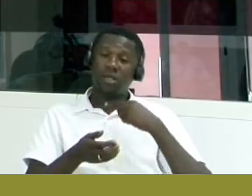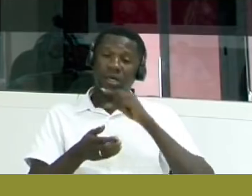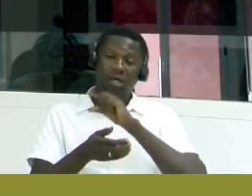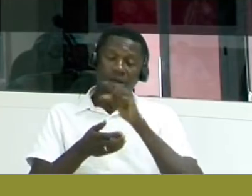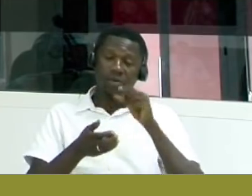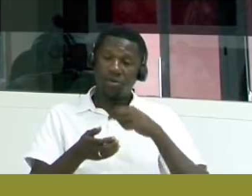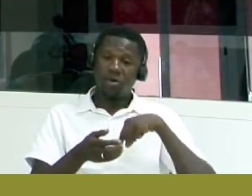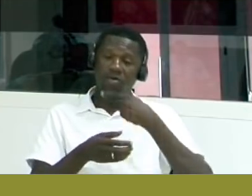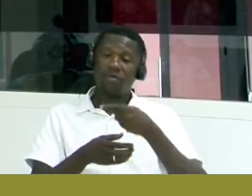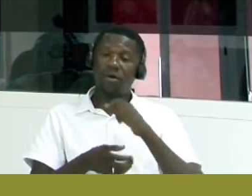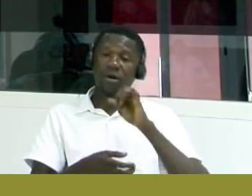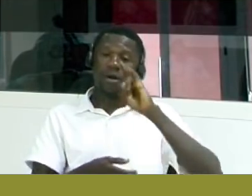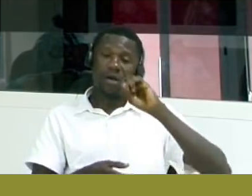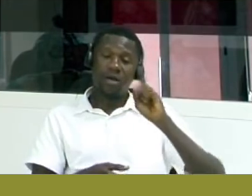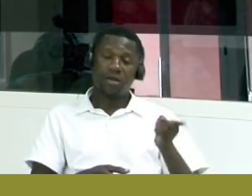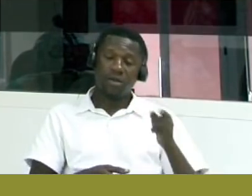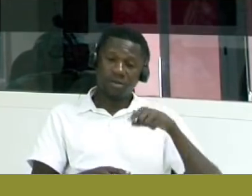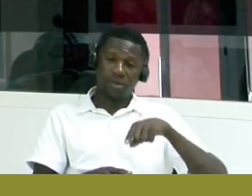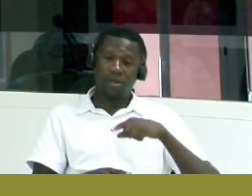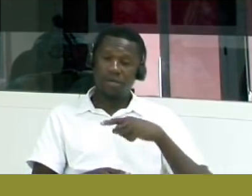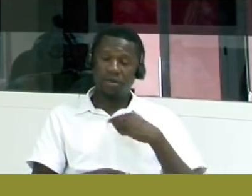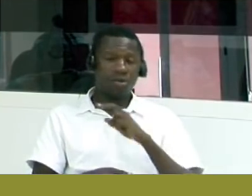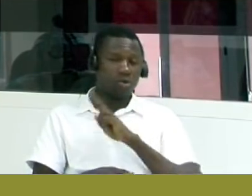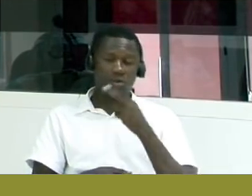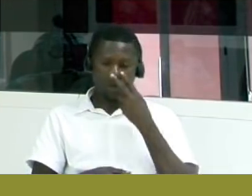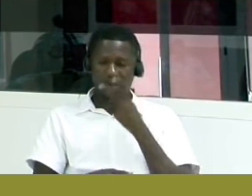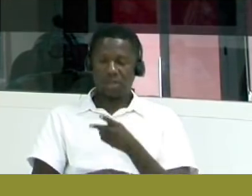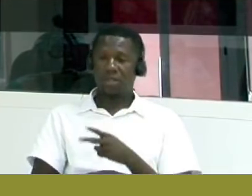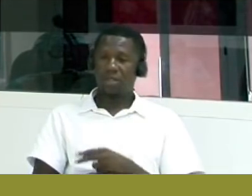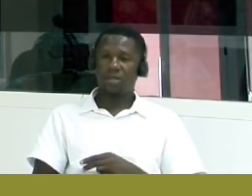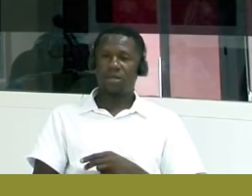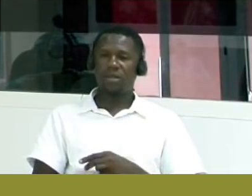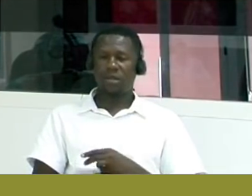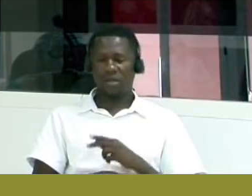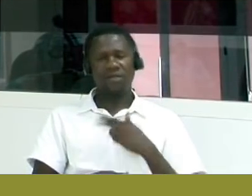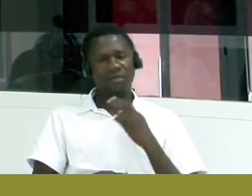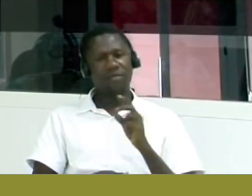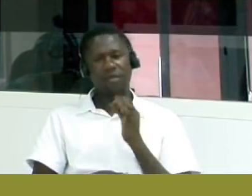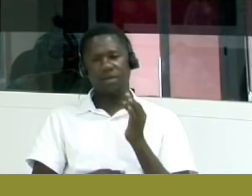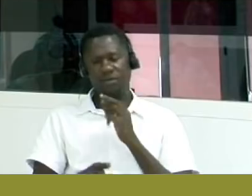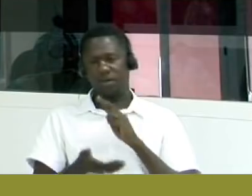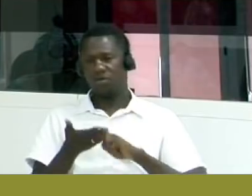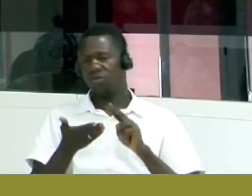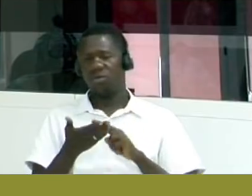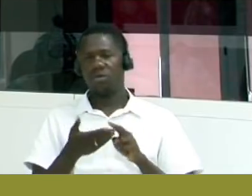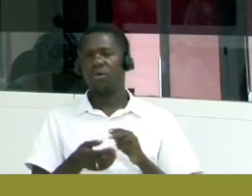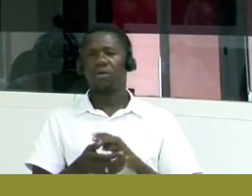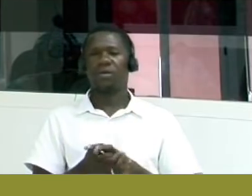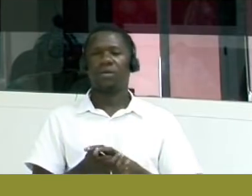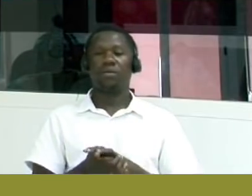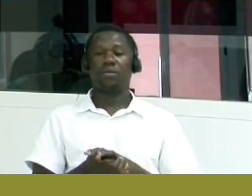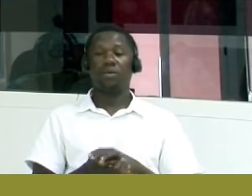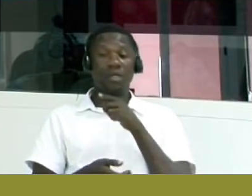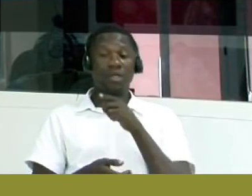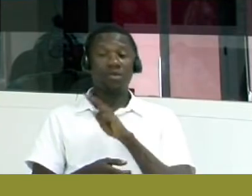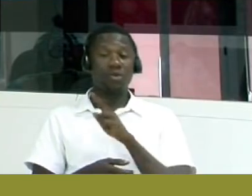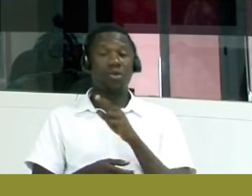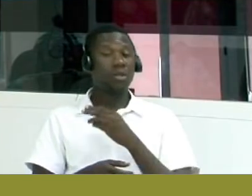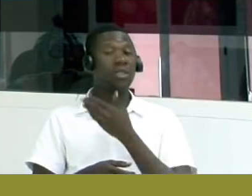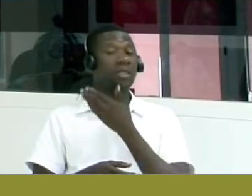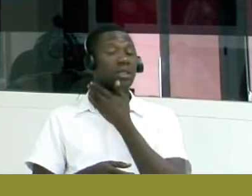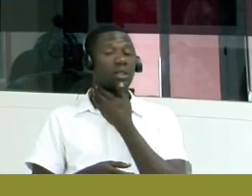signed on his behalf, and you don't see it. It is quite normal. But this is not a simple matter.